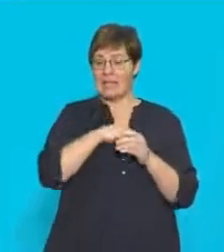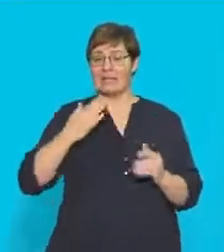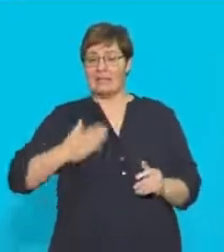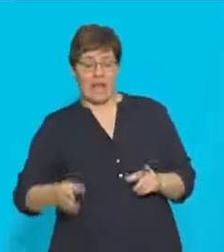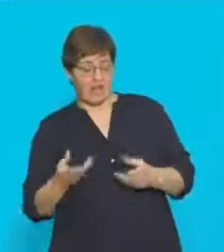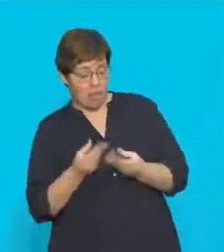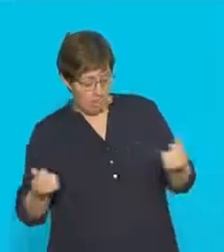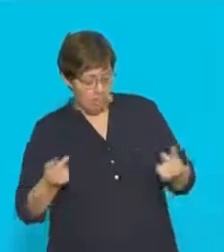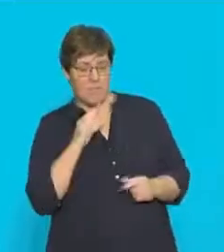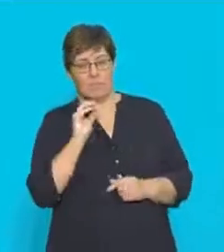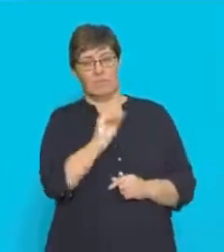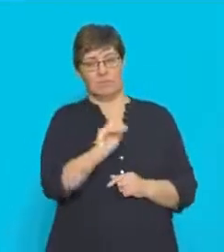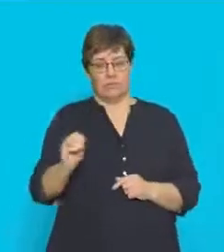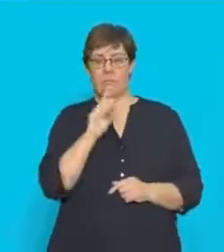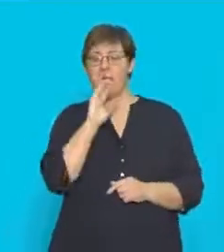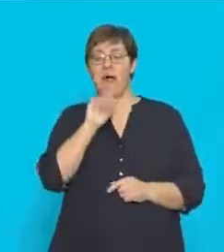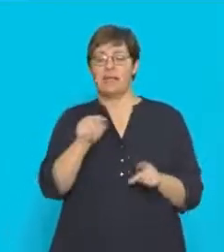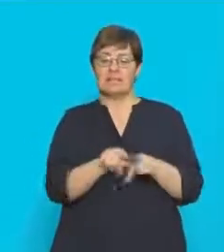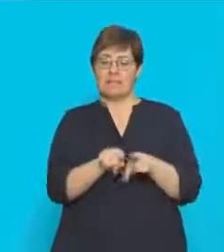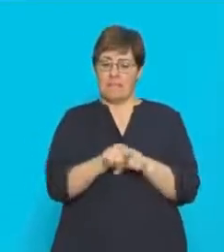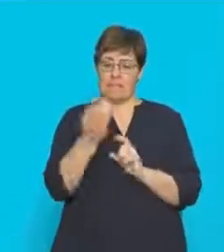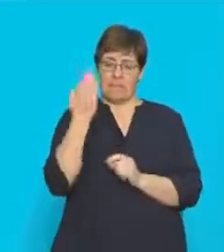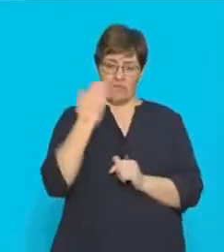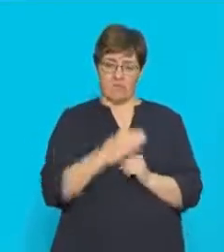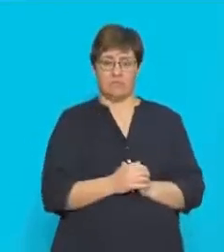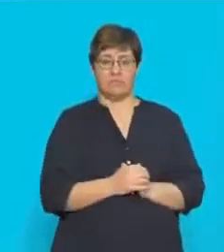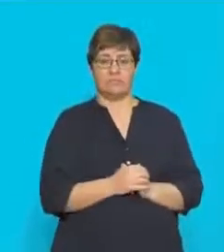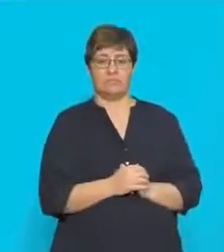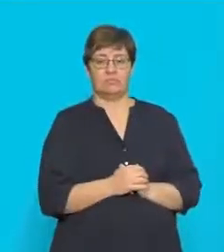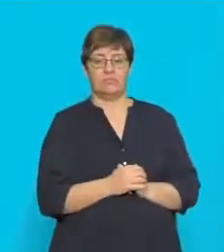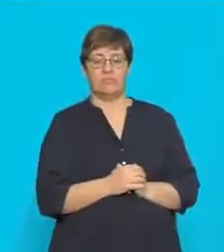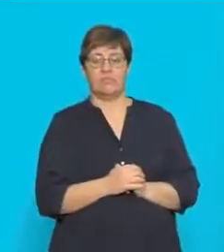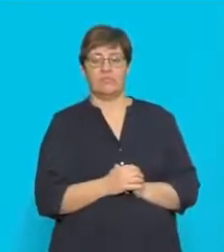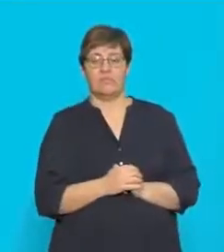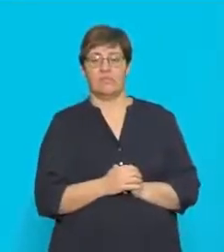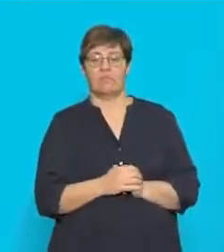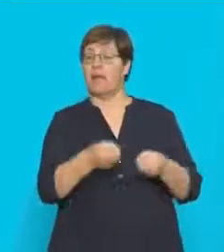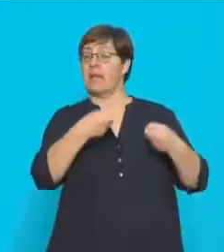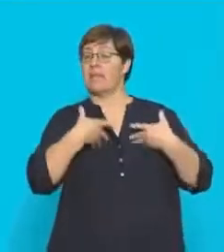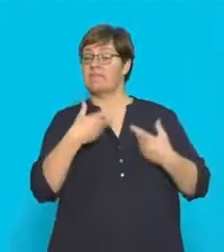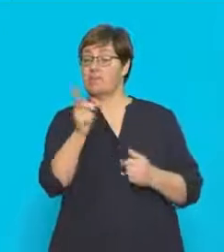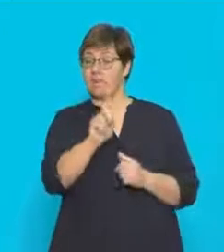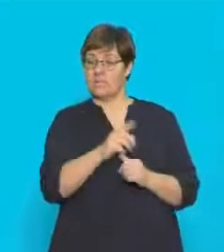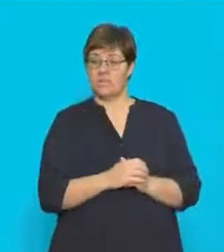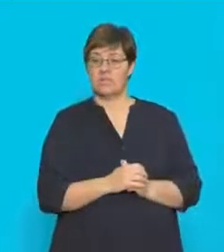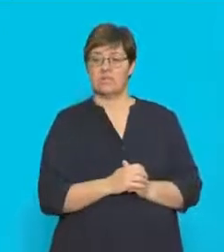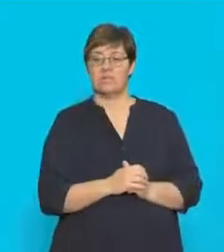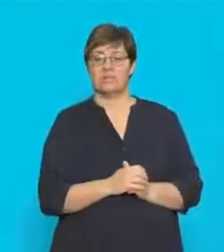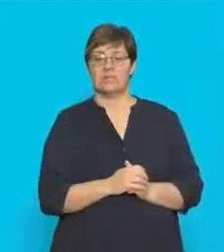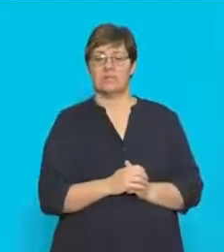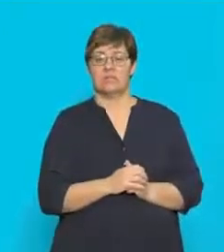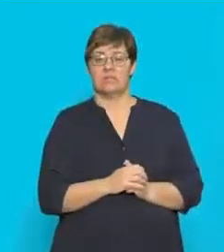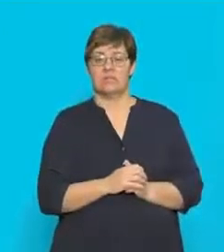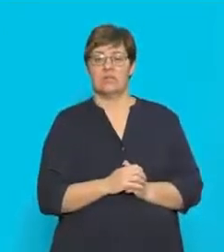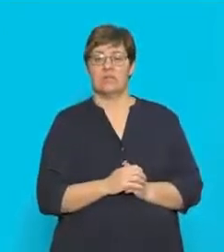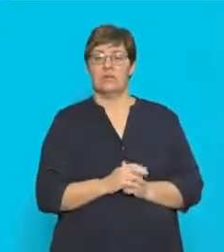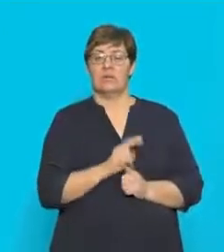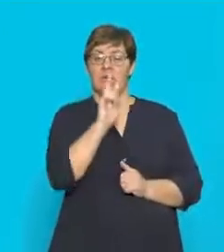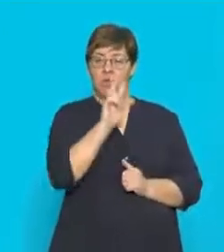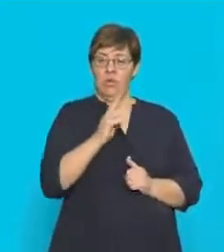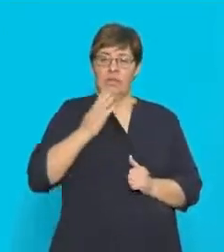So we have to ask our questions again like we did earlier. First question, what are we given? We're